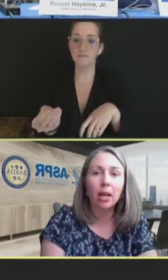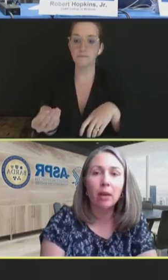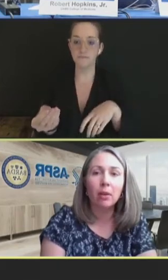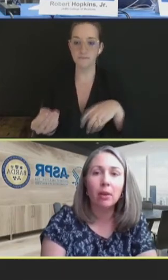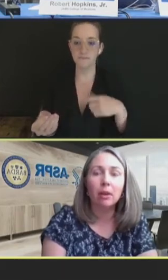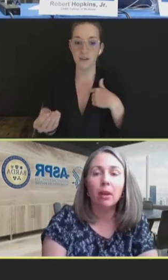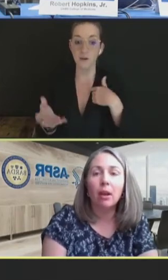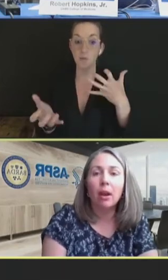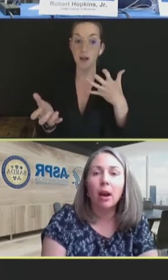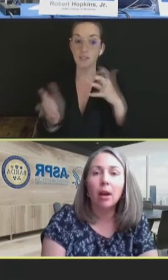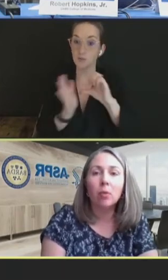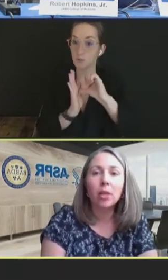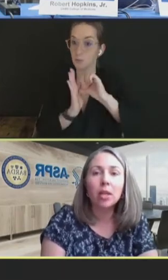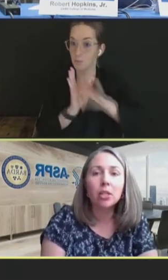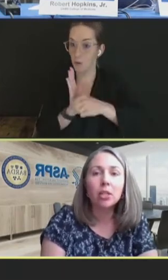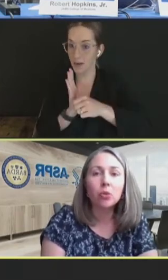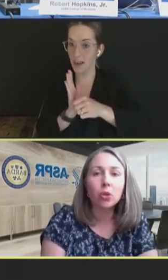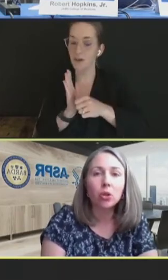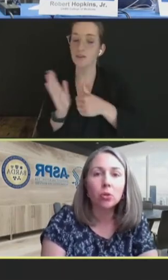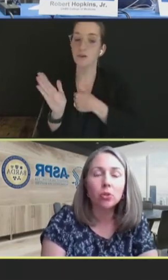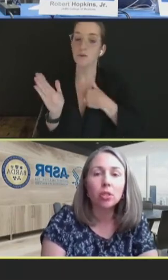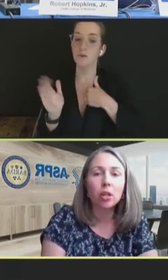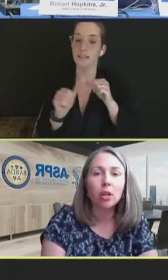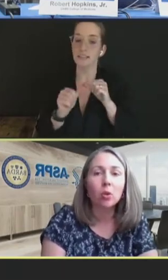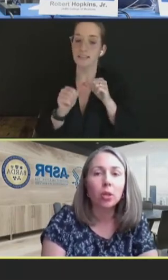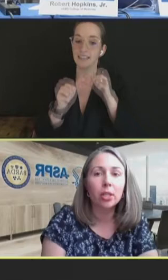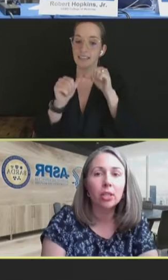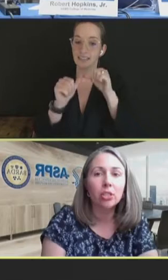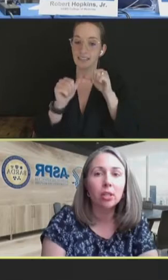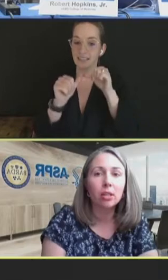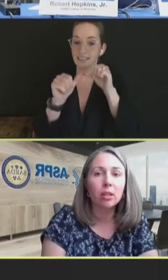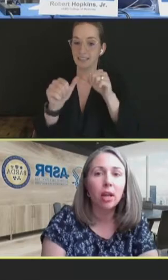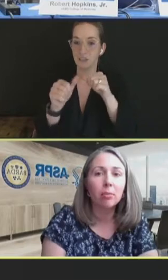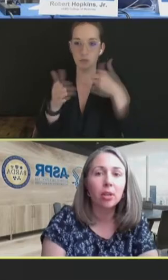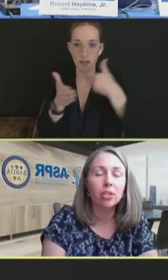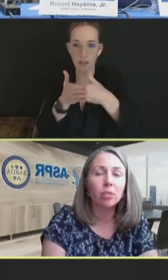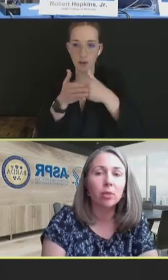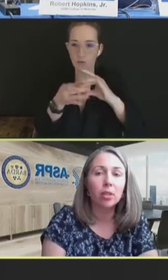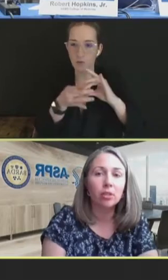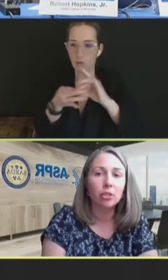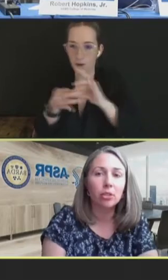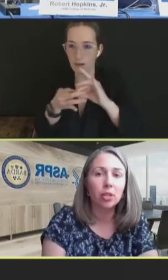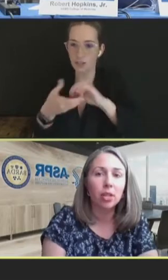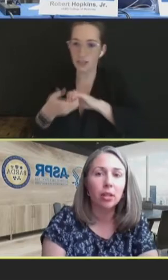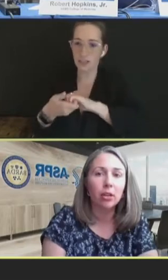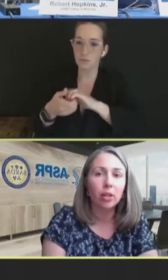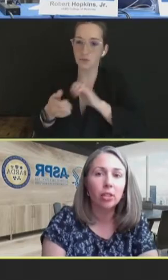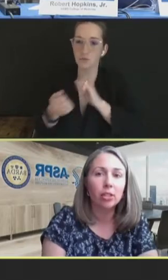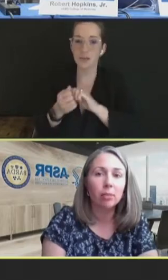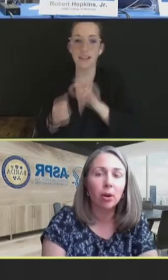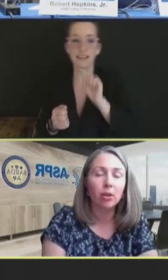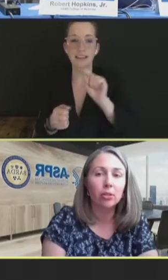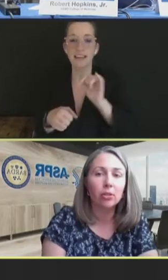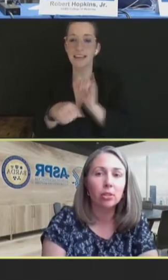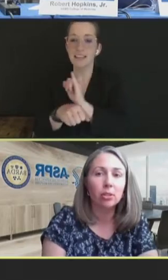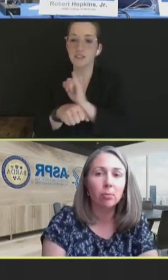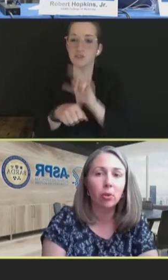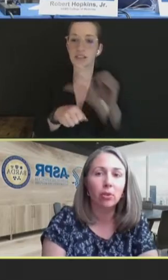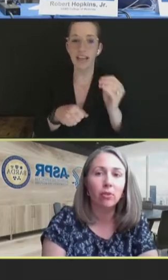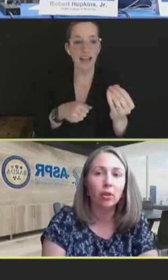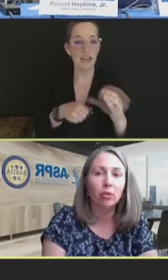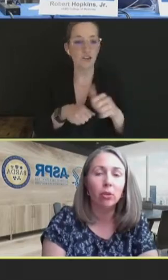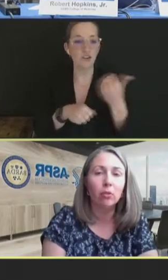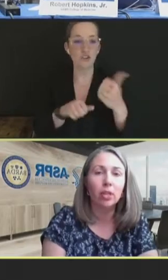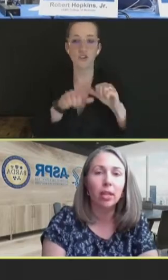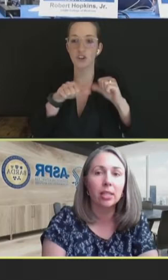point out that we continue close coordination and collaboration with industry and interagency partners to support